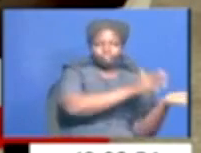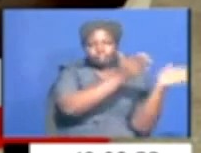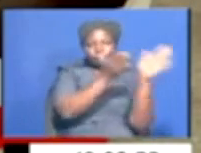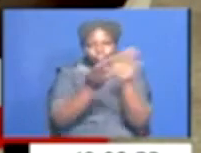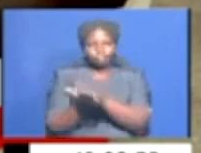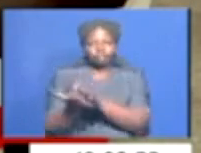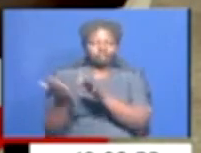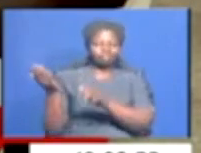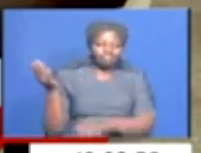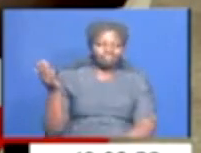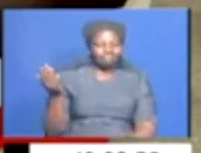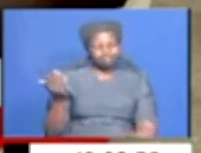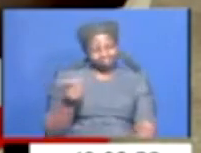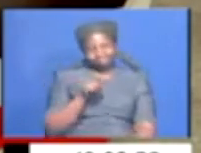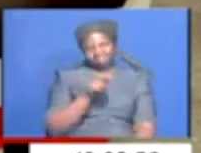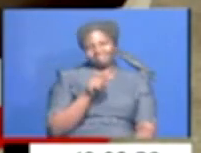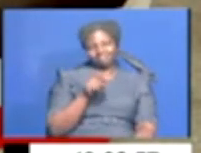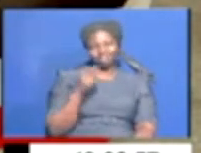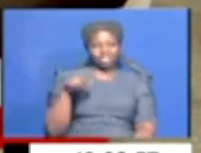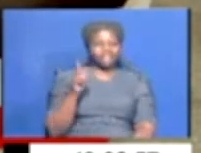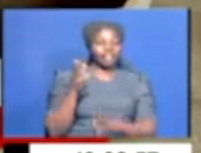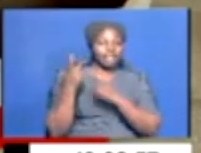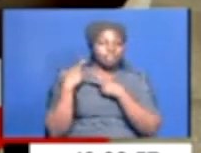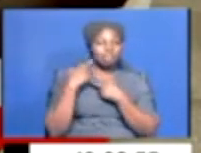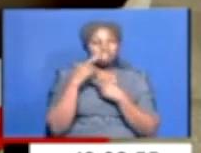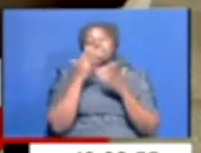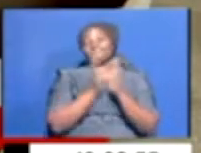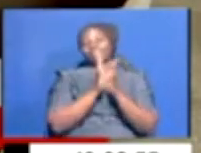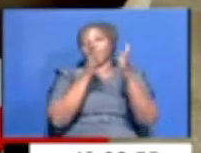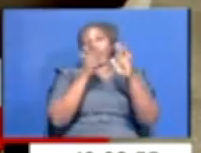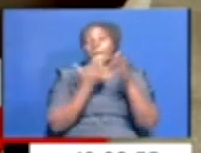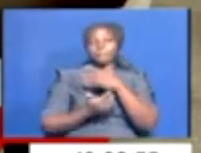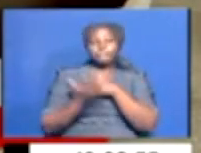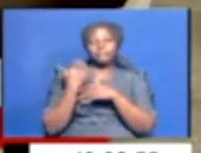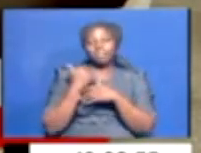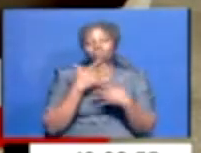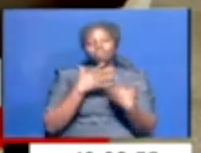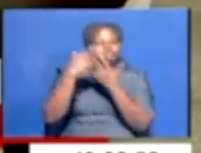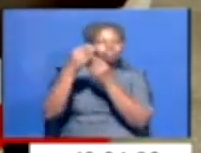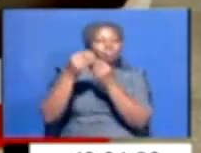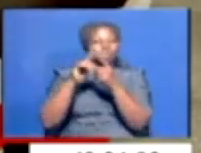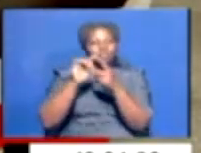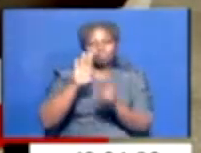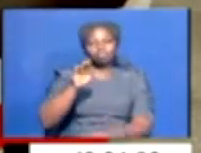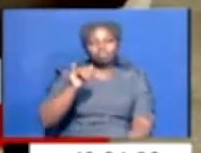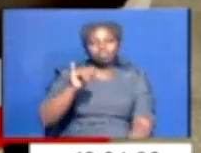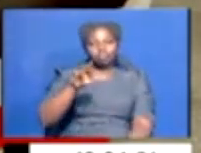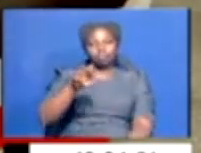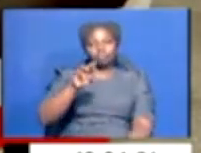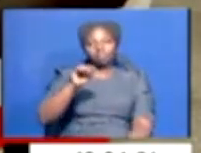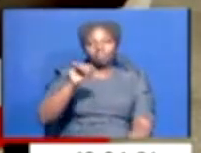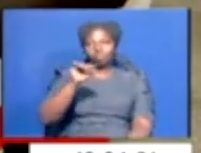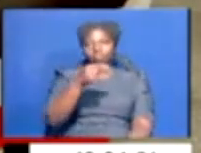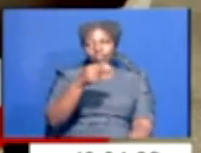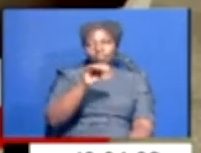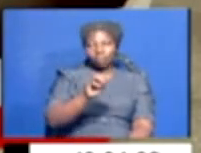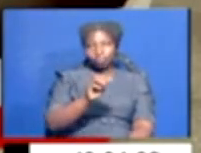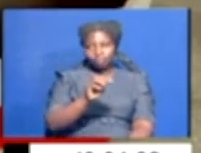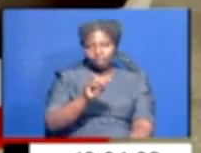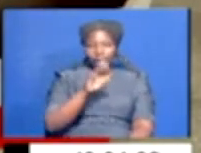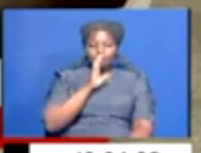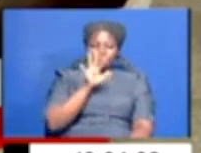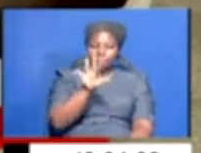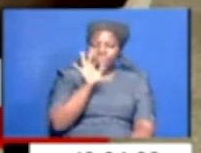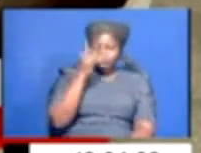Birmingham. Thank you. Yes, and welcome. And let me start with you, Sylvia. Being picked for this program because it was competitive